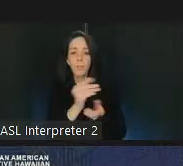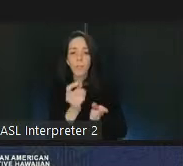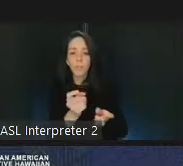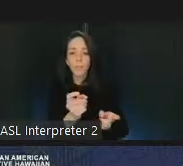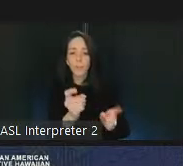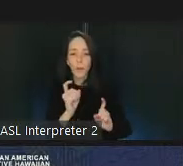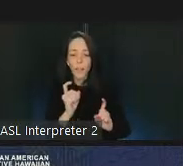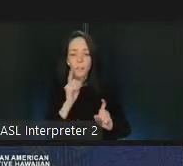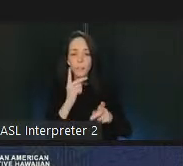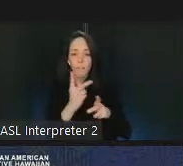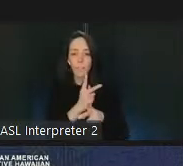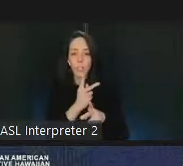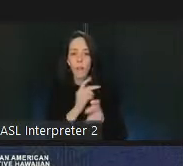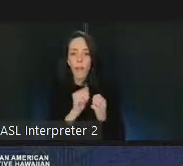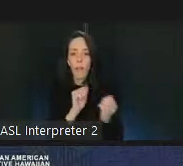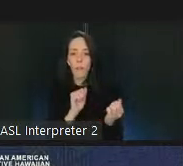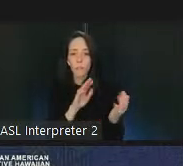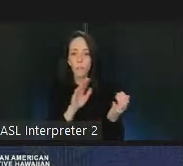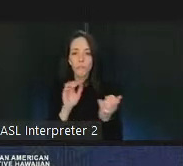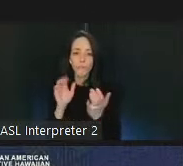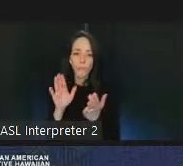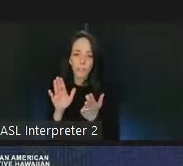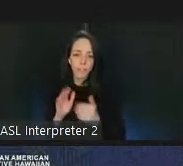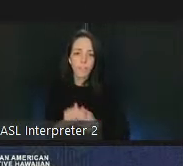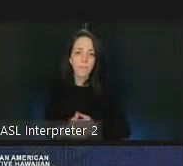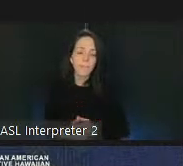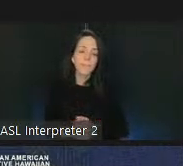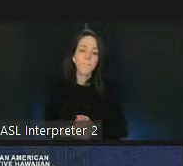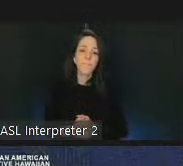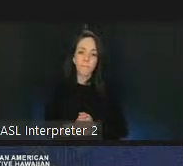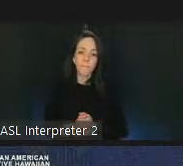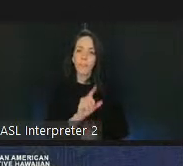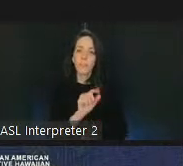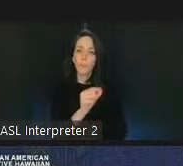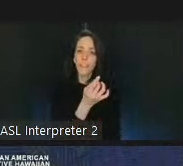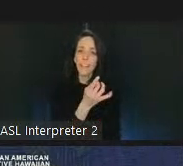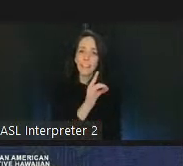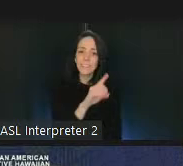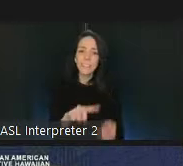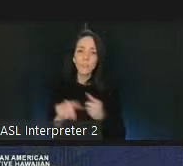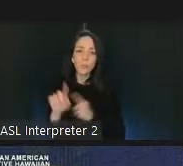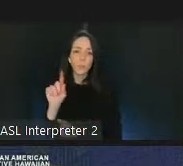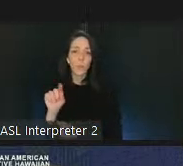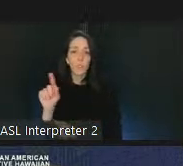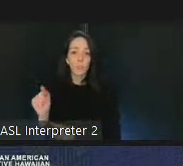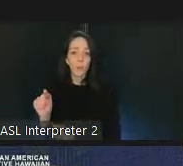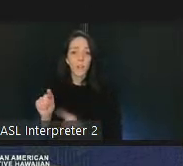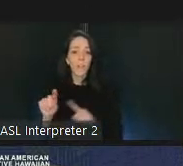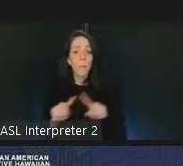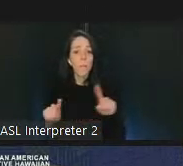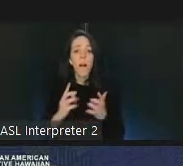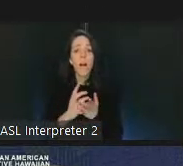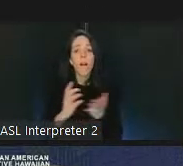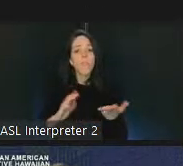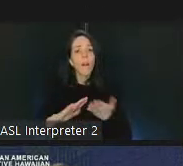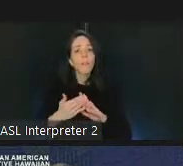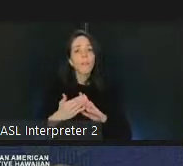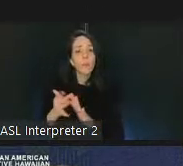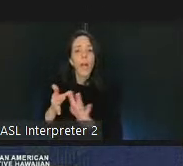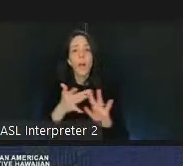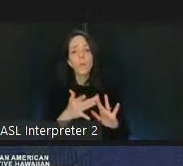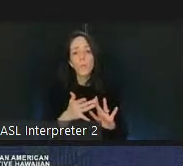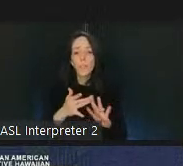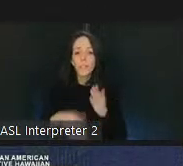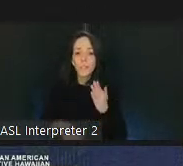between 2018 and 2020. There's been extensive community outreach to encourage reporting and community and